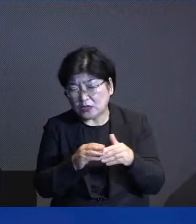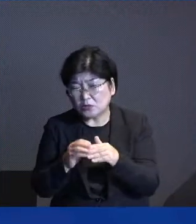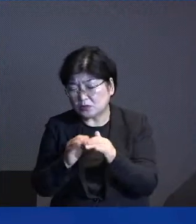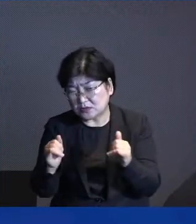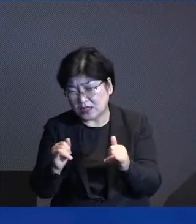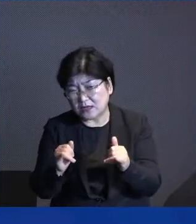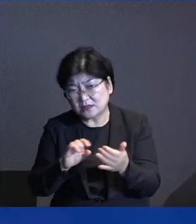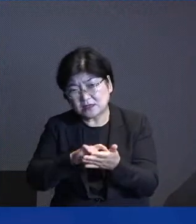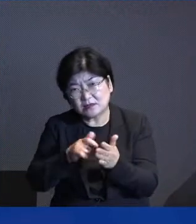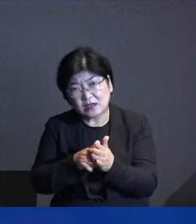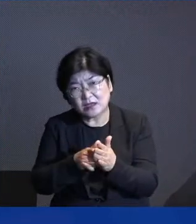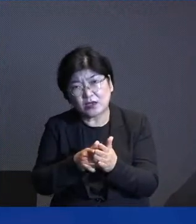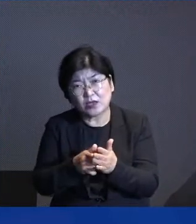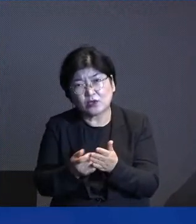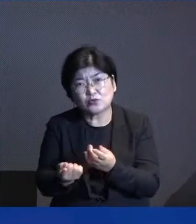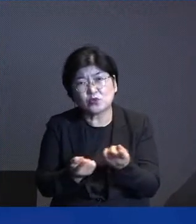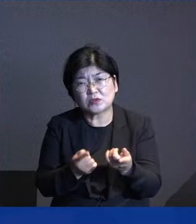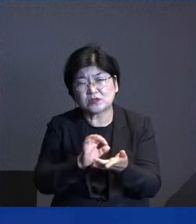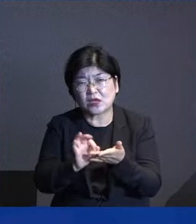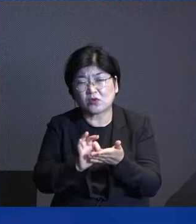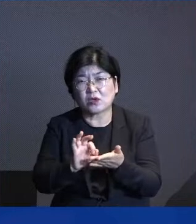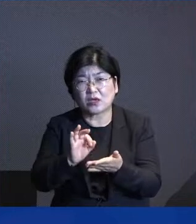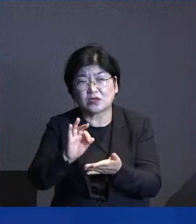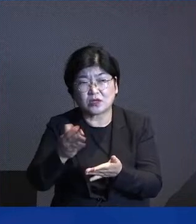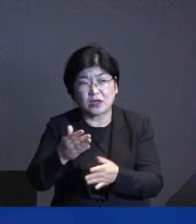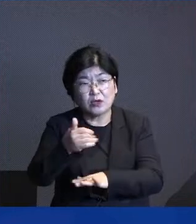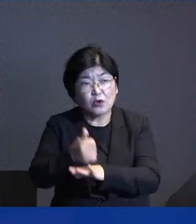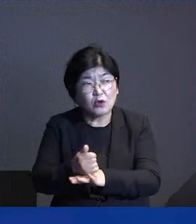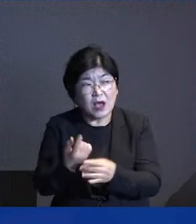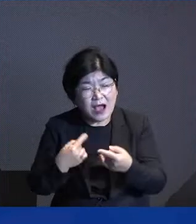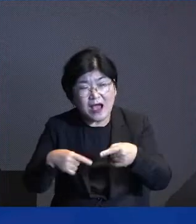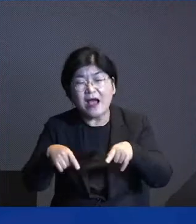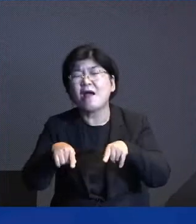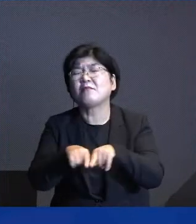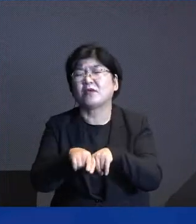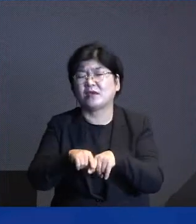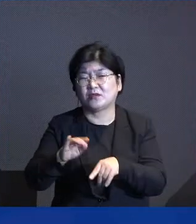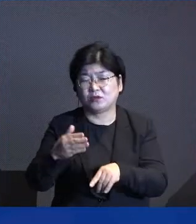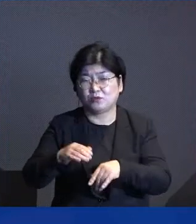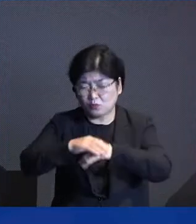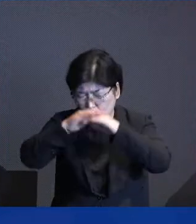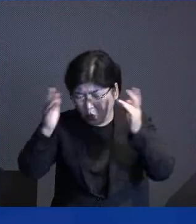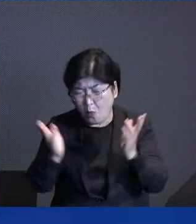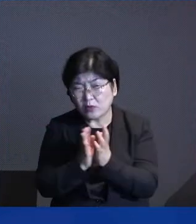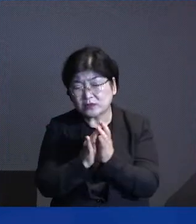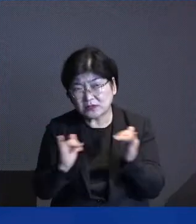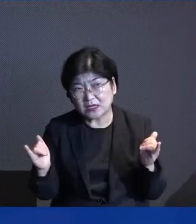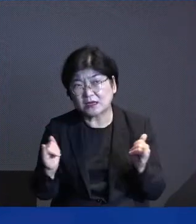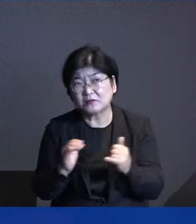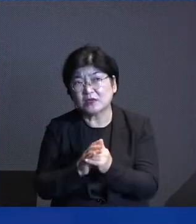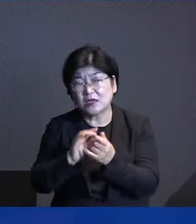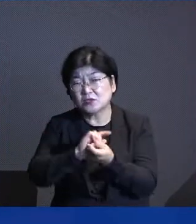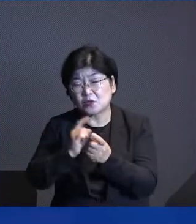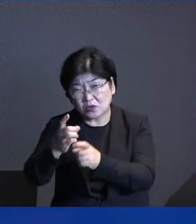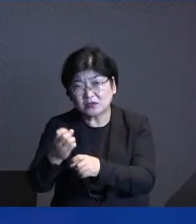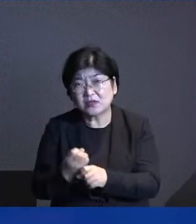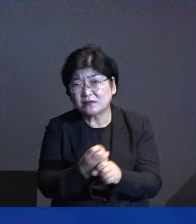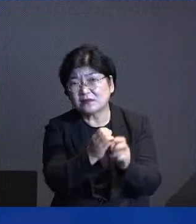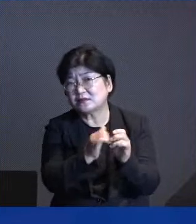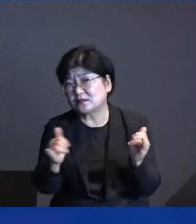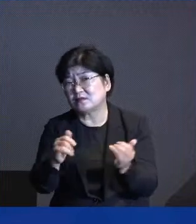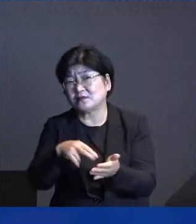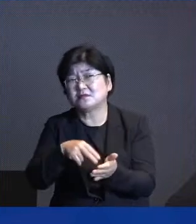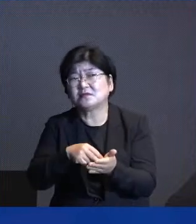be my message today, to appeal to each one of you to serve as a messenger for this cause, so that you